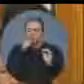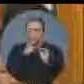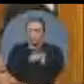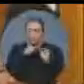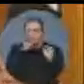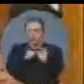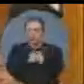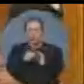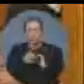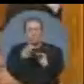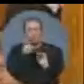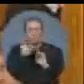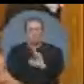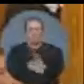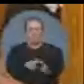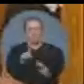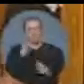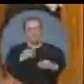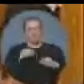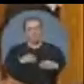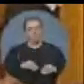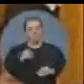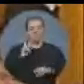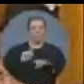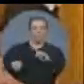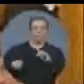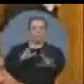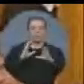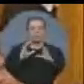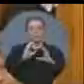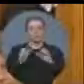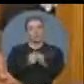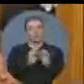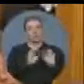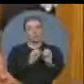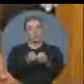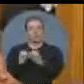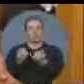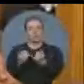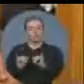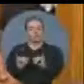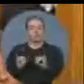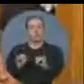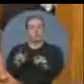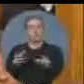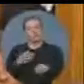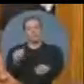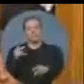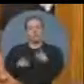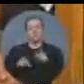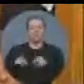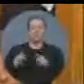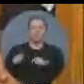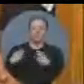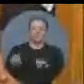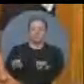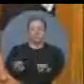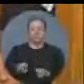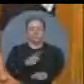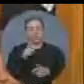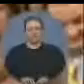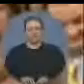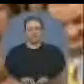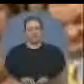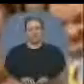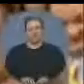Conservative government. Secrecy. This Prime Minister wants to censure communications between independent and public organizations. He's